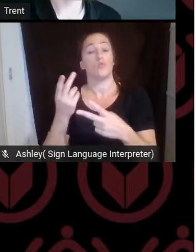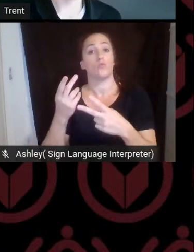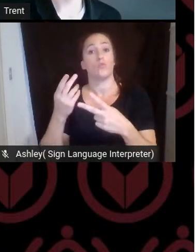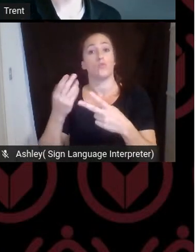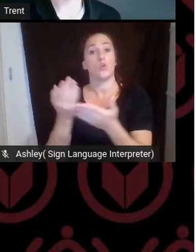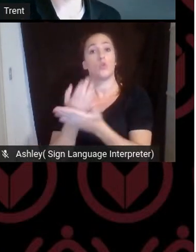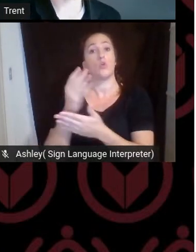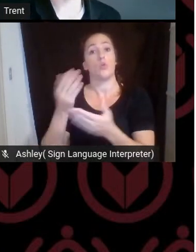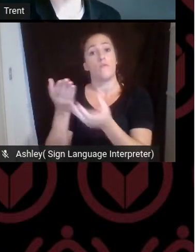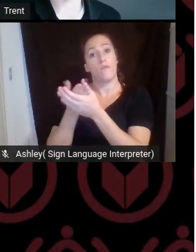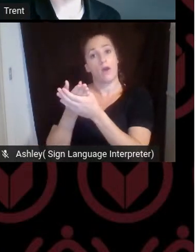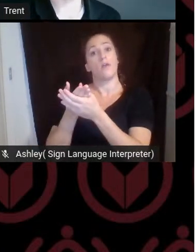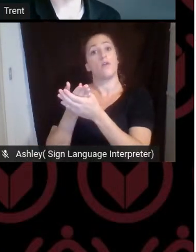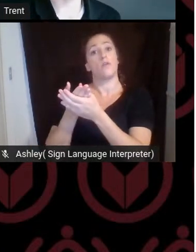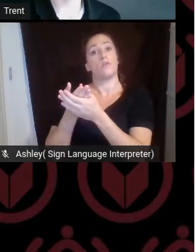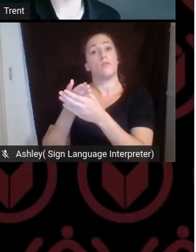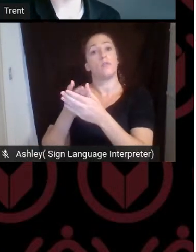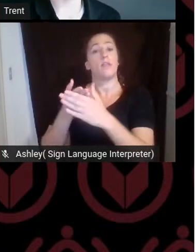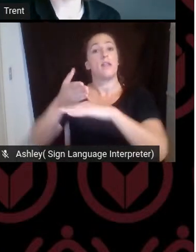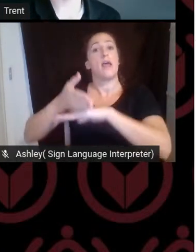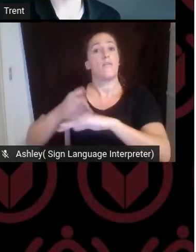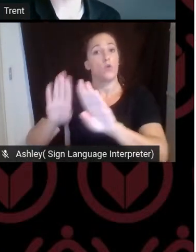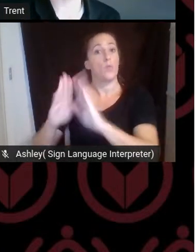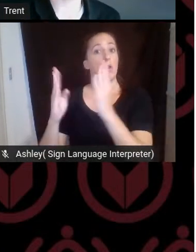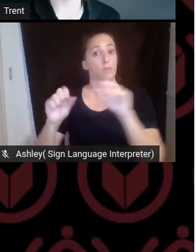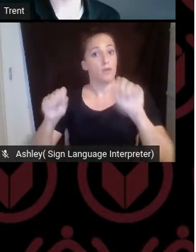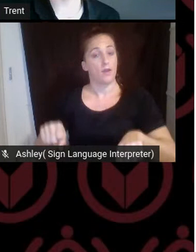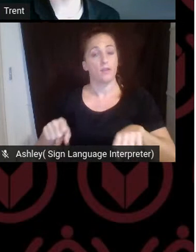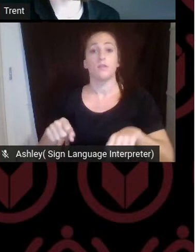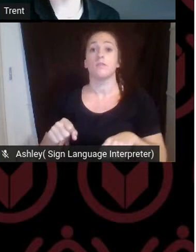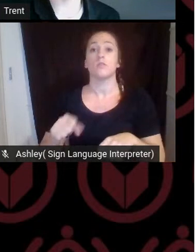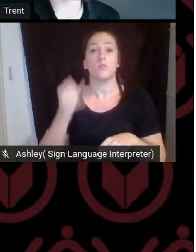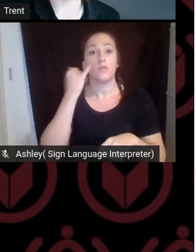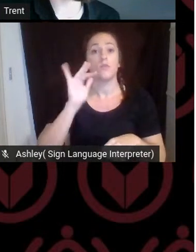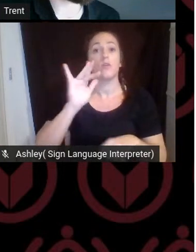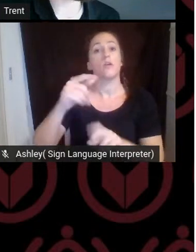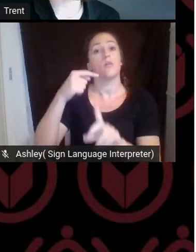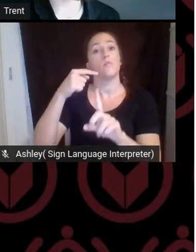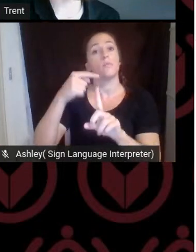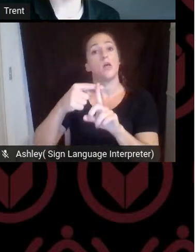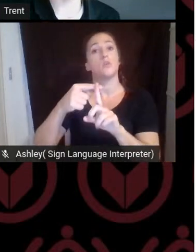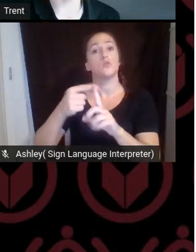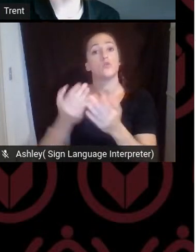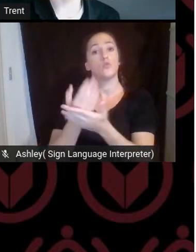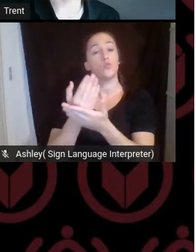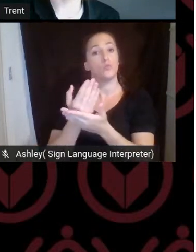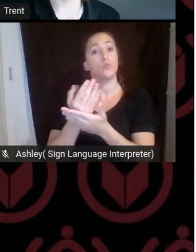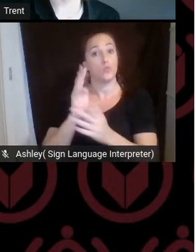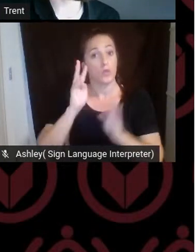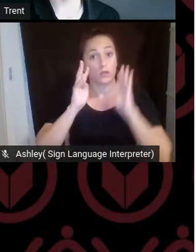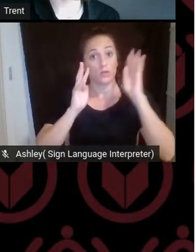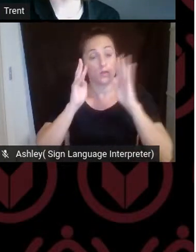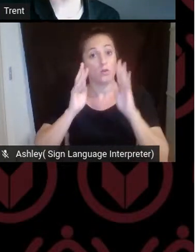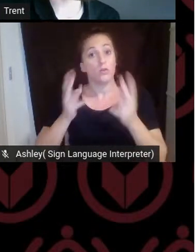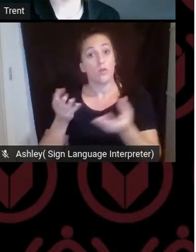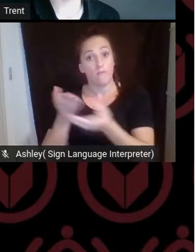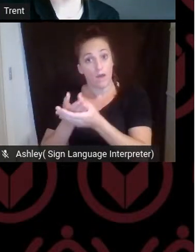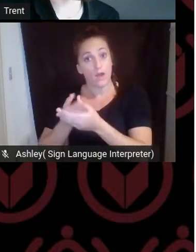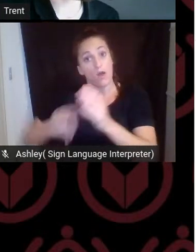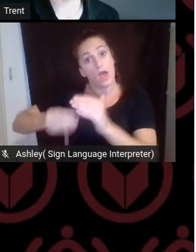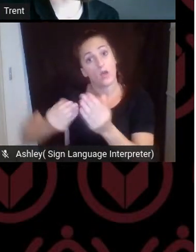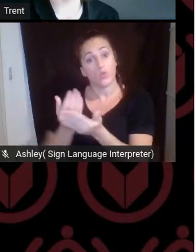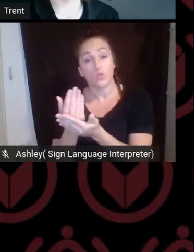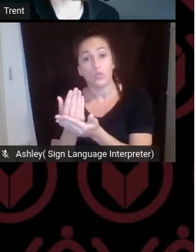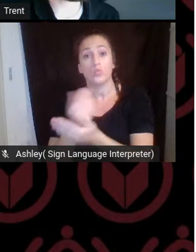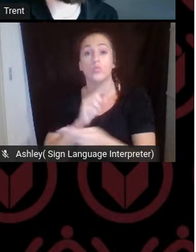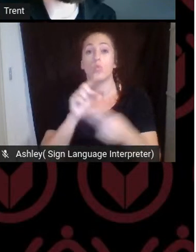up. So if I click on plus new, it'll give me options here of what I want to create. Do I want to add a folder? Do I want to upload a file from